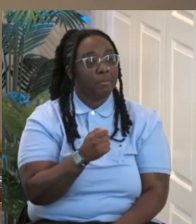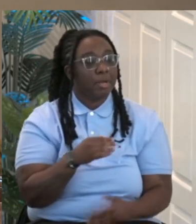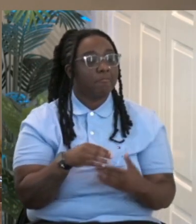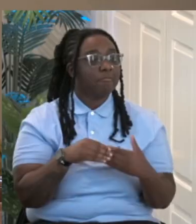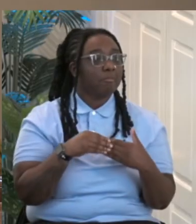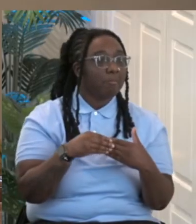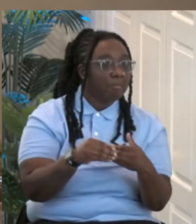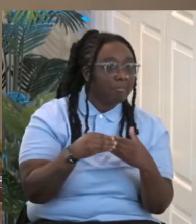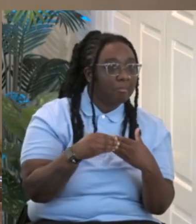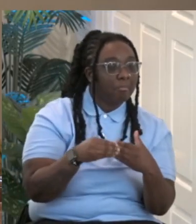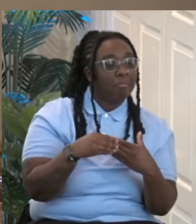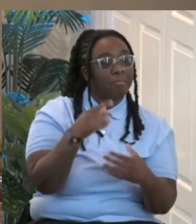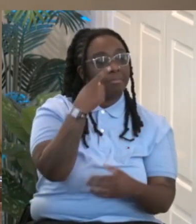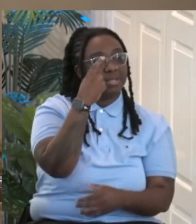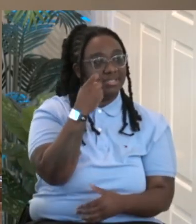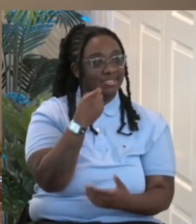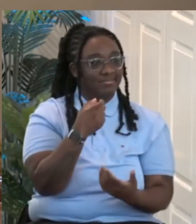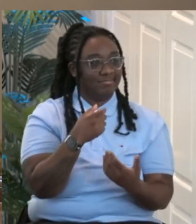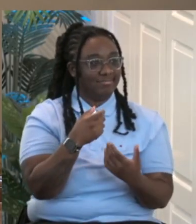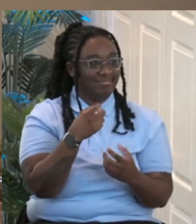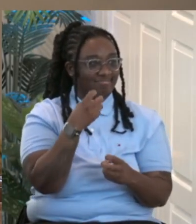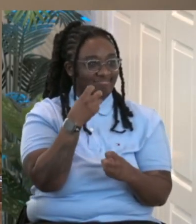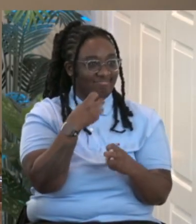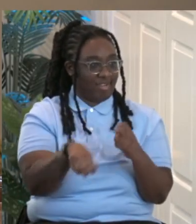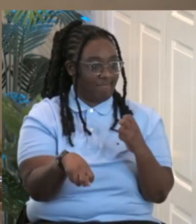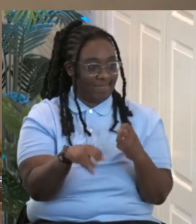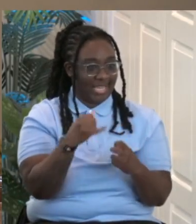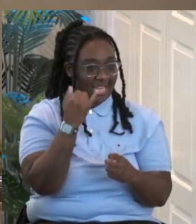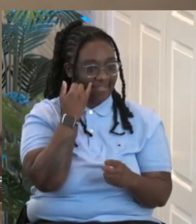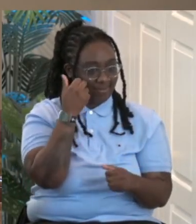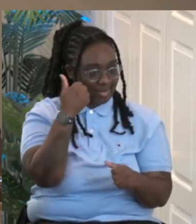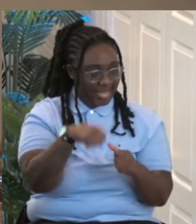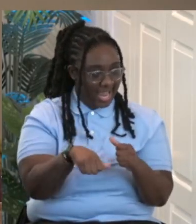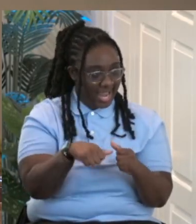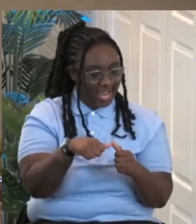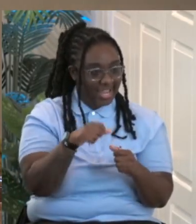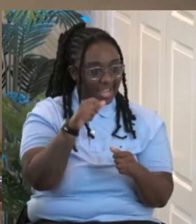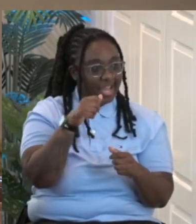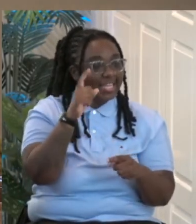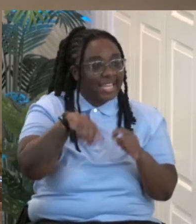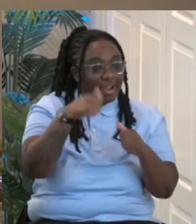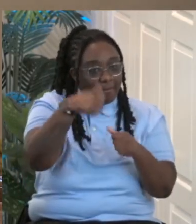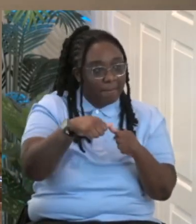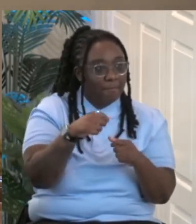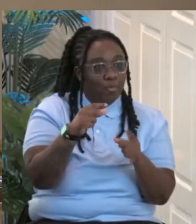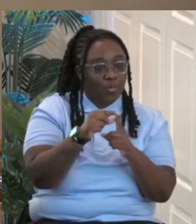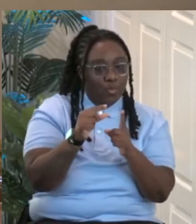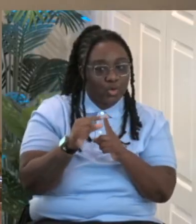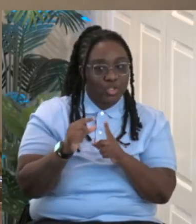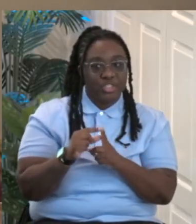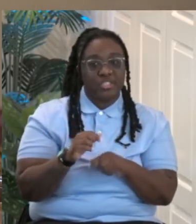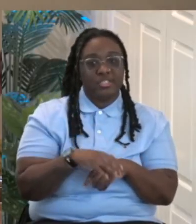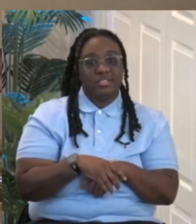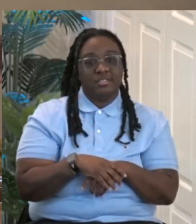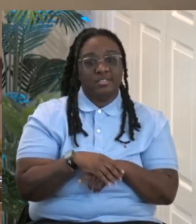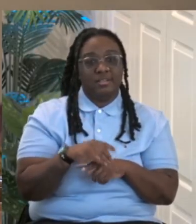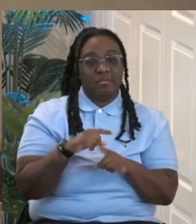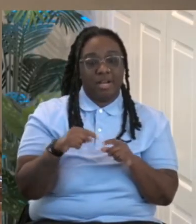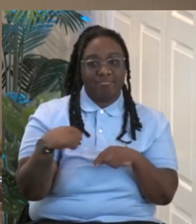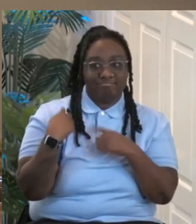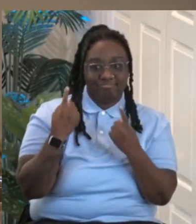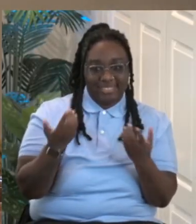it's difficult when you can't recall words. I've been here, as a matter of fact, and I couldn't recall, and I